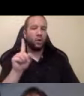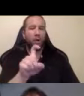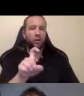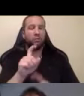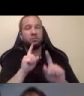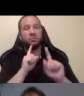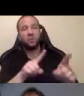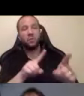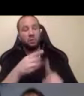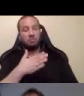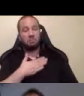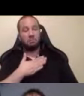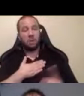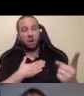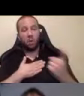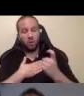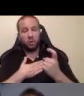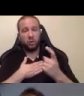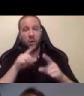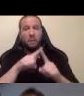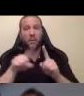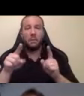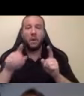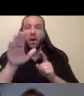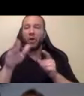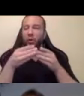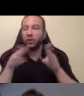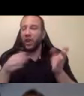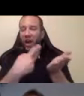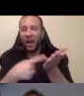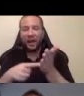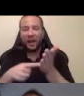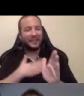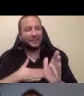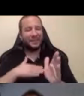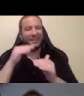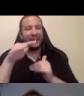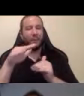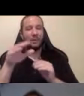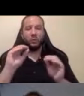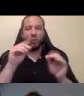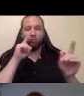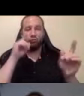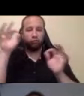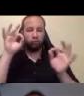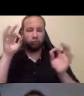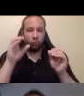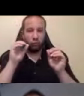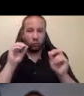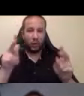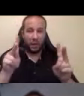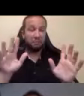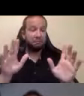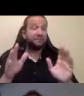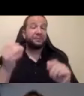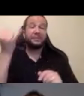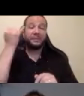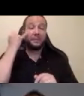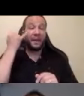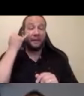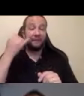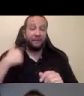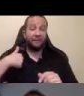our questions, but limit the dialogue in order to limit distractions. And if there's any questions we don't get to during this initial part